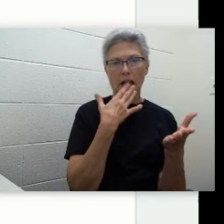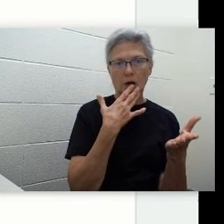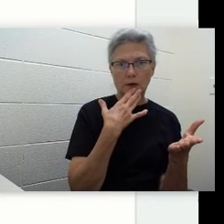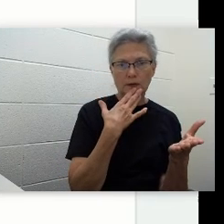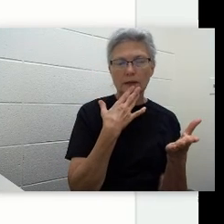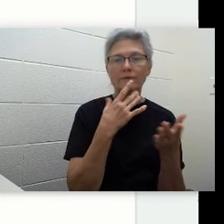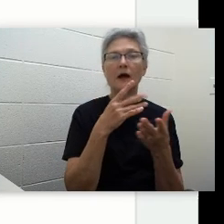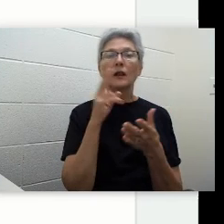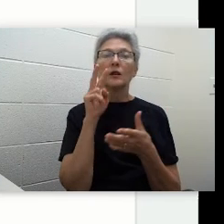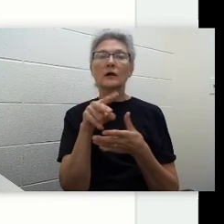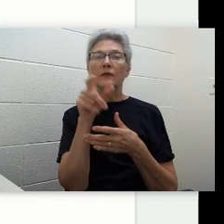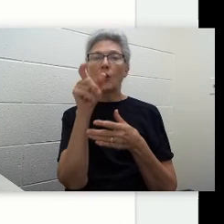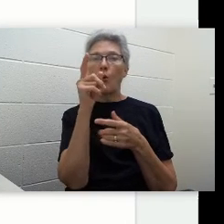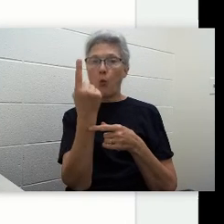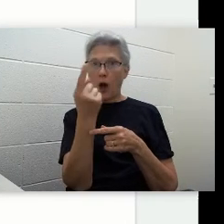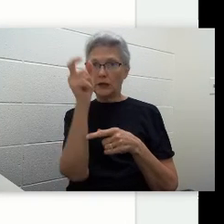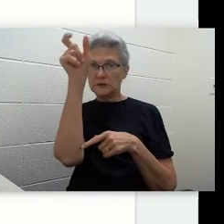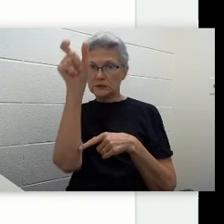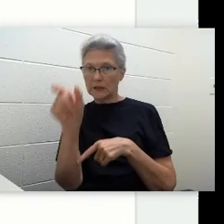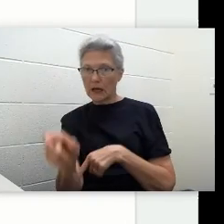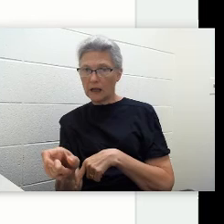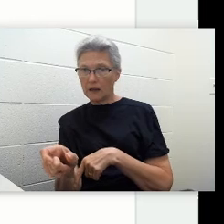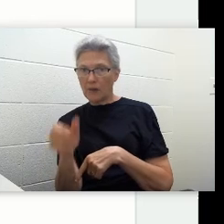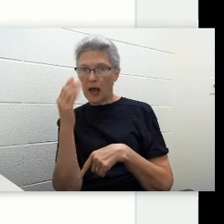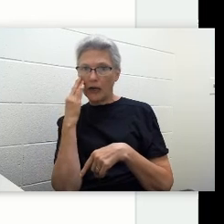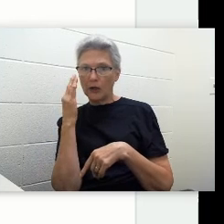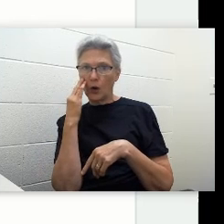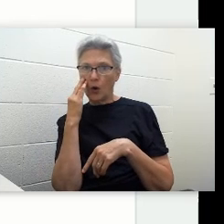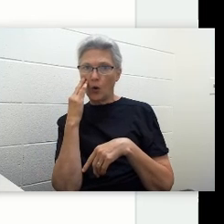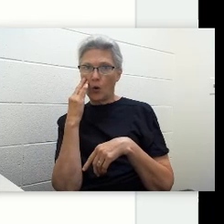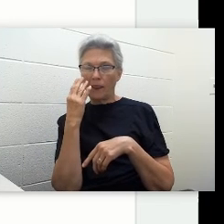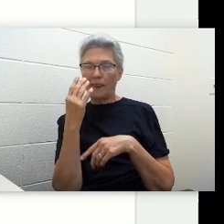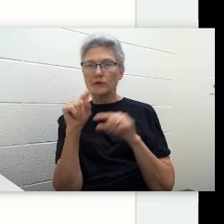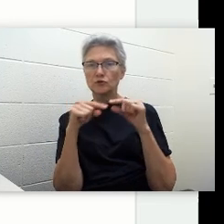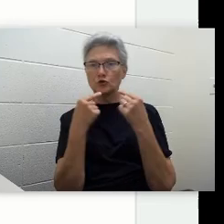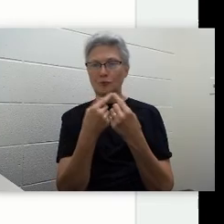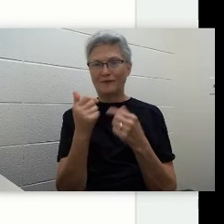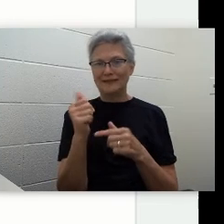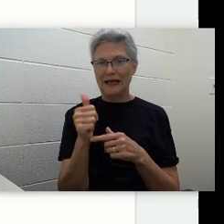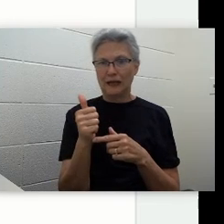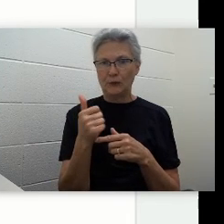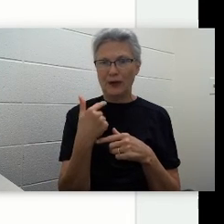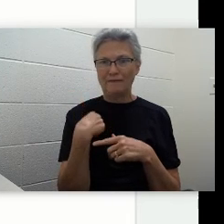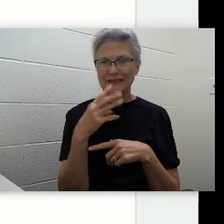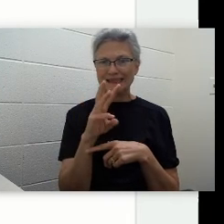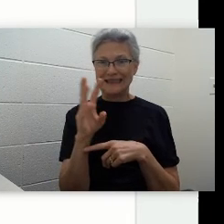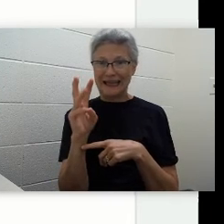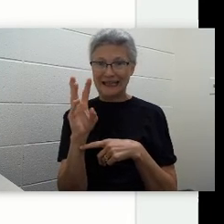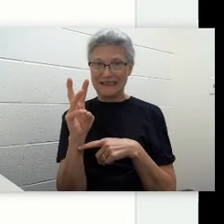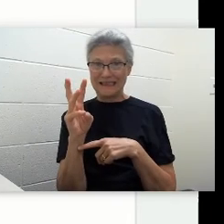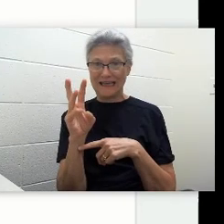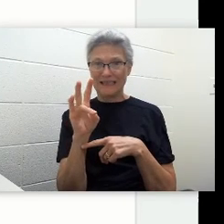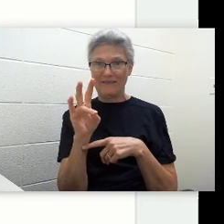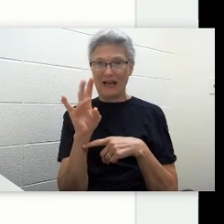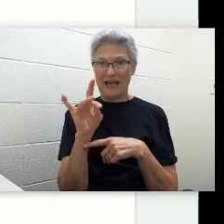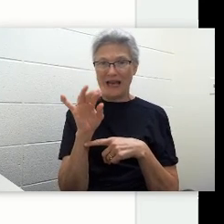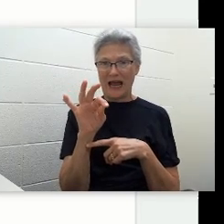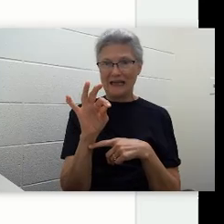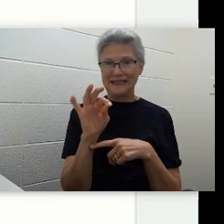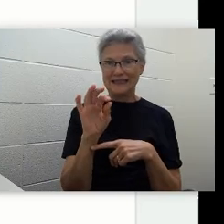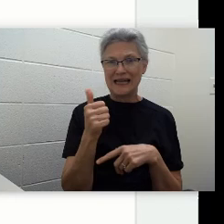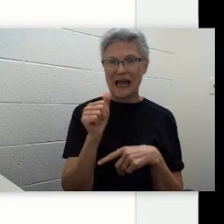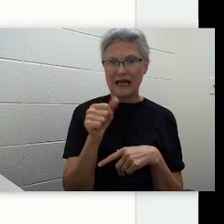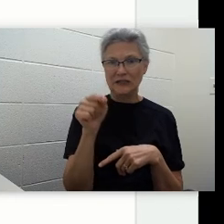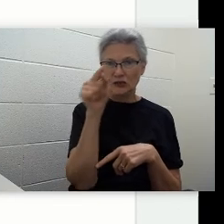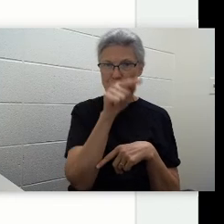the ones, all of these ones, I know there's a group of 10 hiding in there. We've got 6, 7, 8,